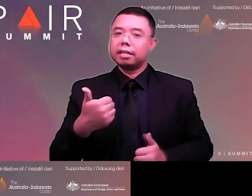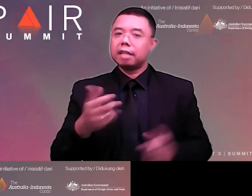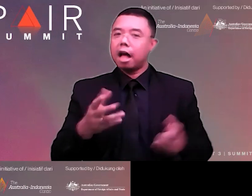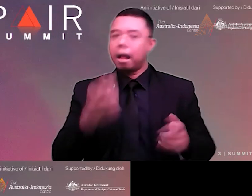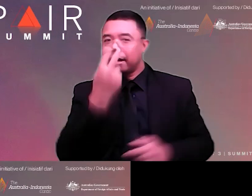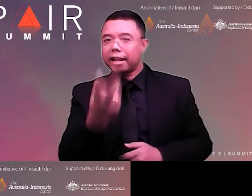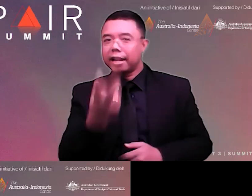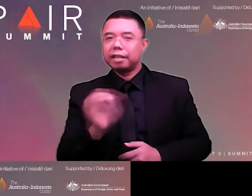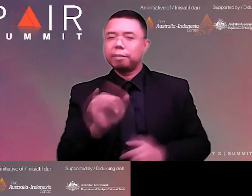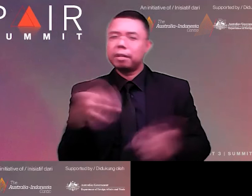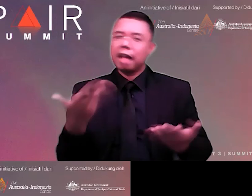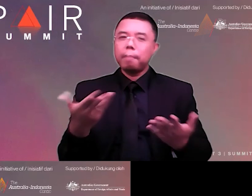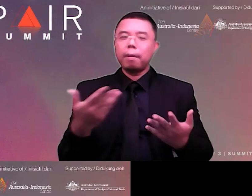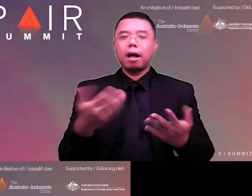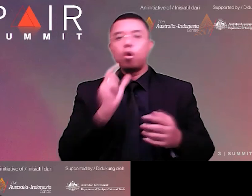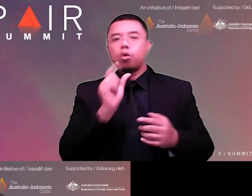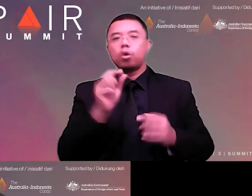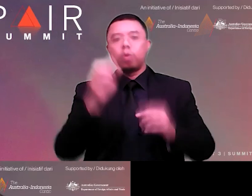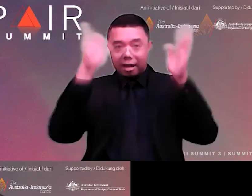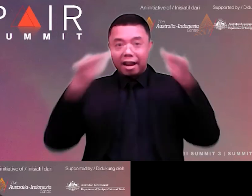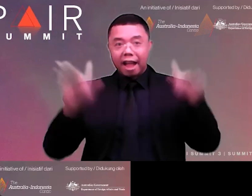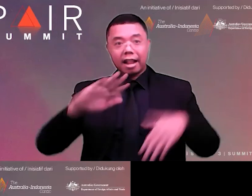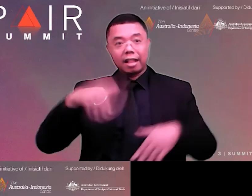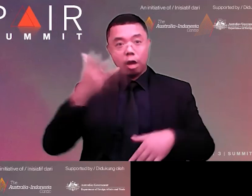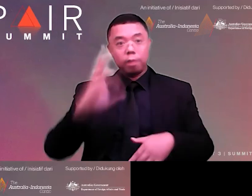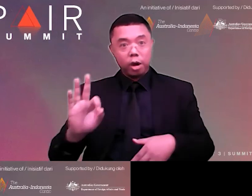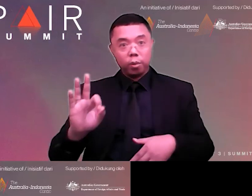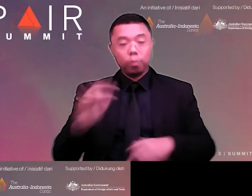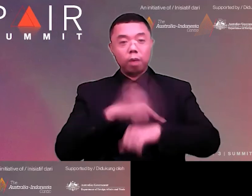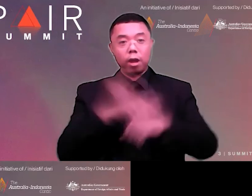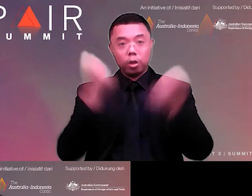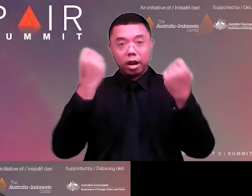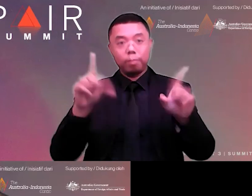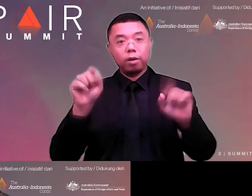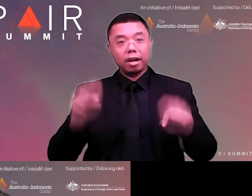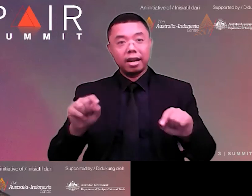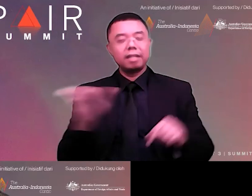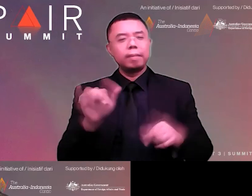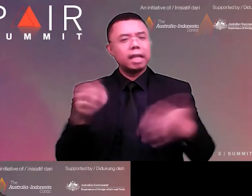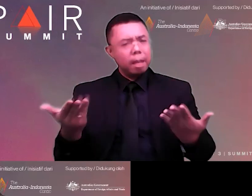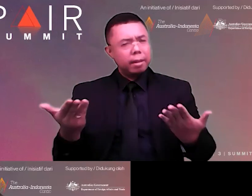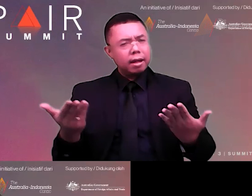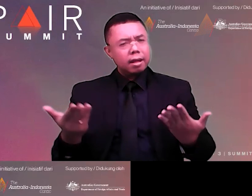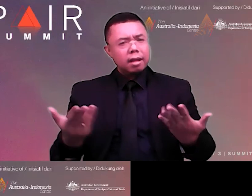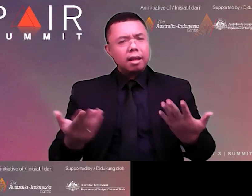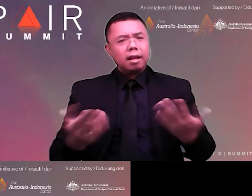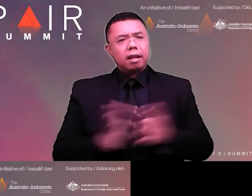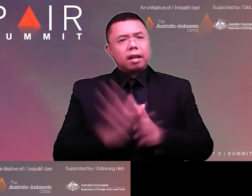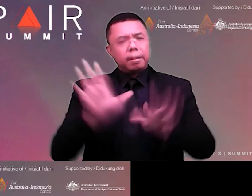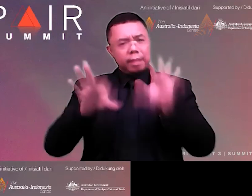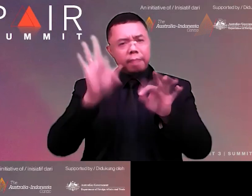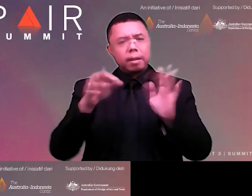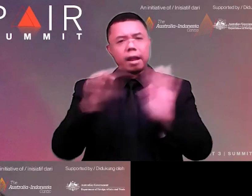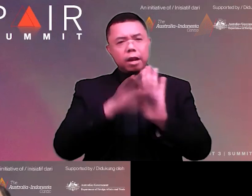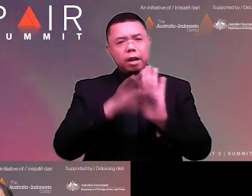holidays? What sort of policy choices might make sense in order to contain the virus from leading into a